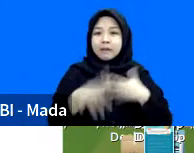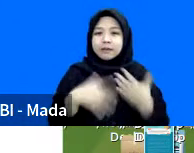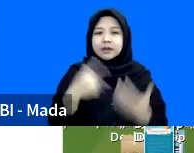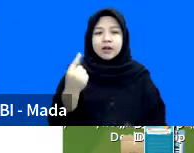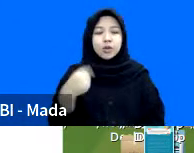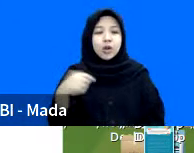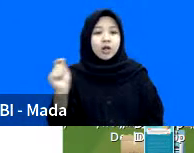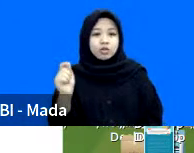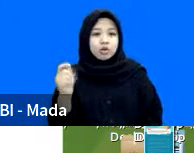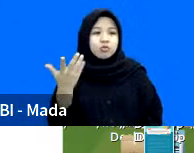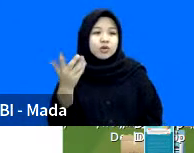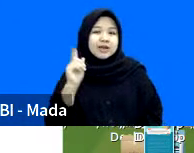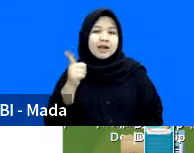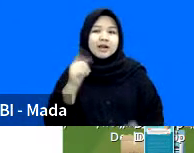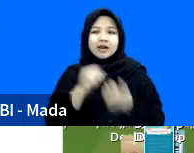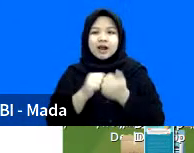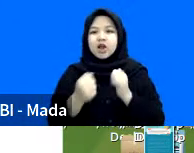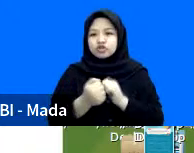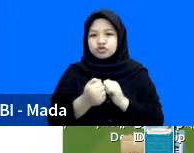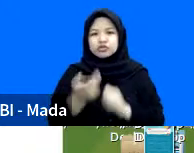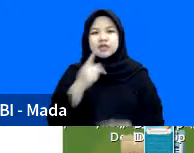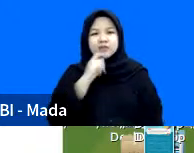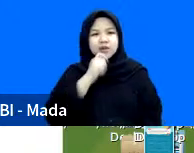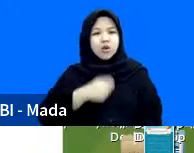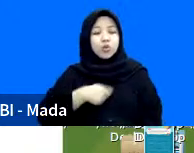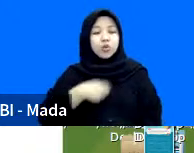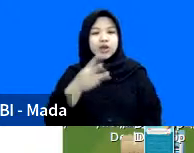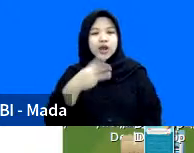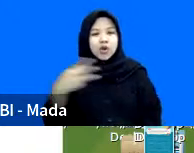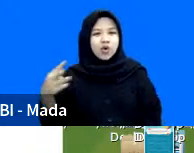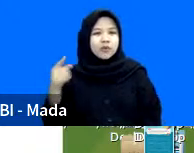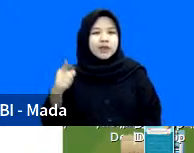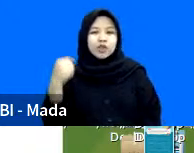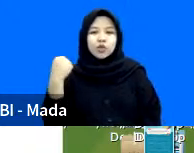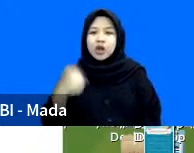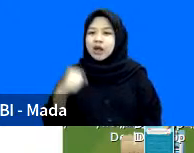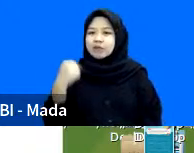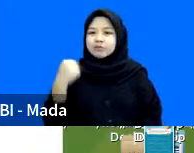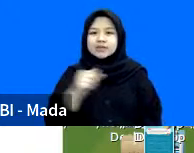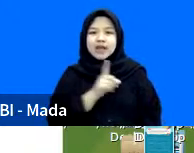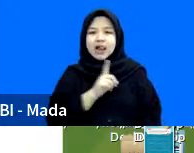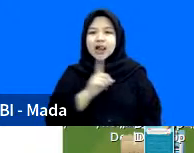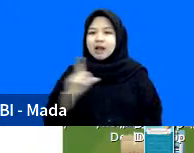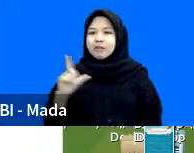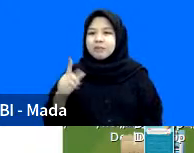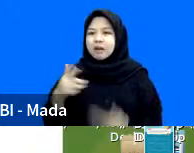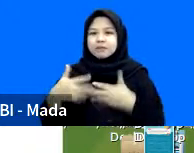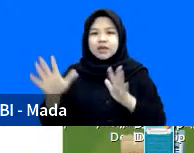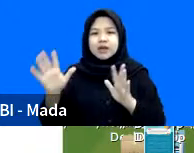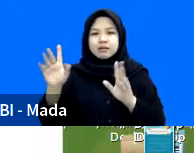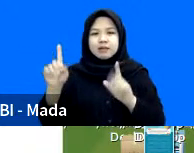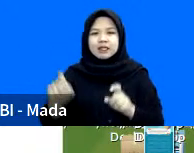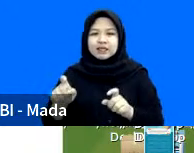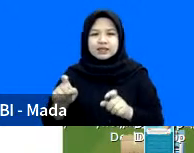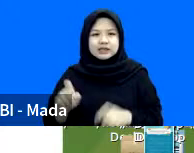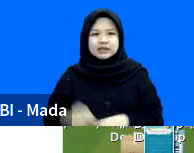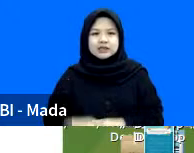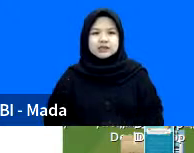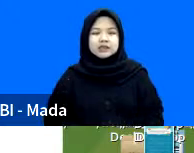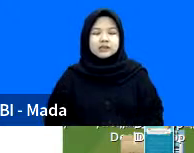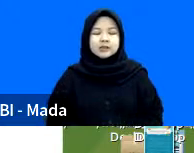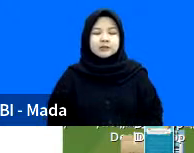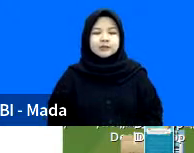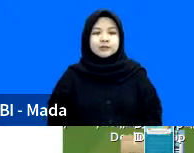we recognize that the economy cannot be locked up for a long time. It will be fatal to the world economy. In the same way, if we keep schools